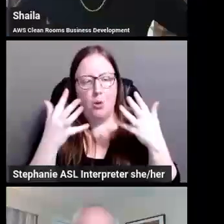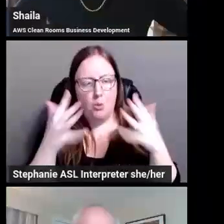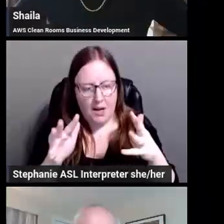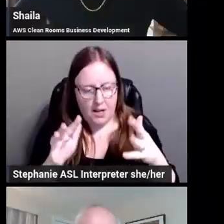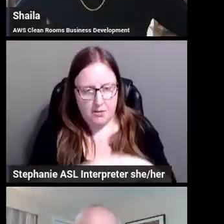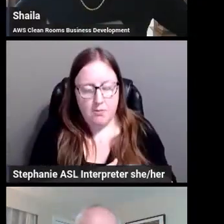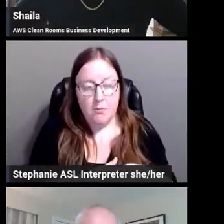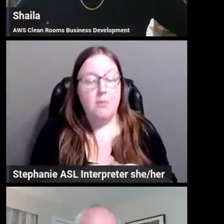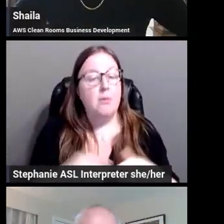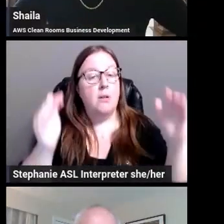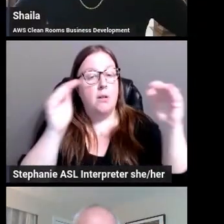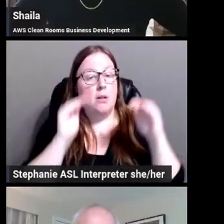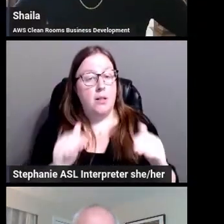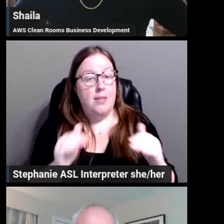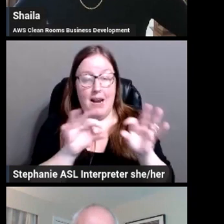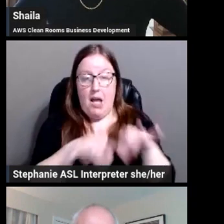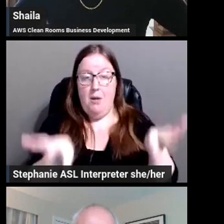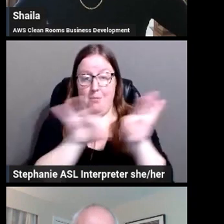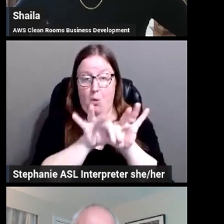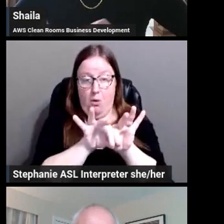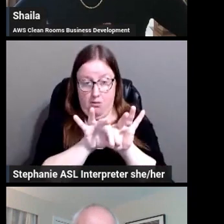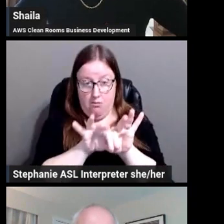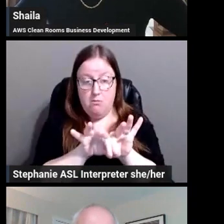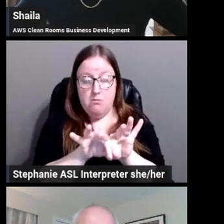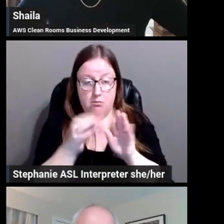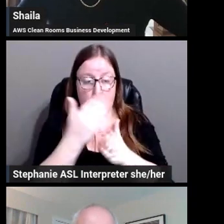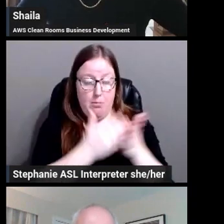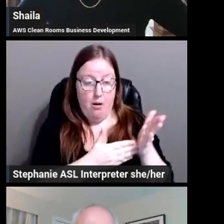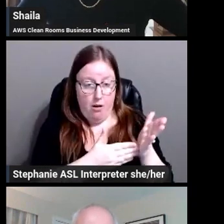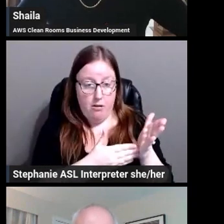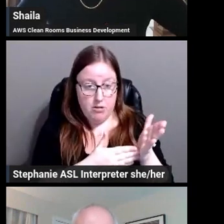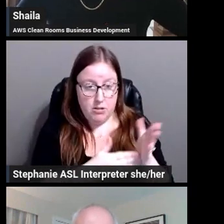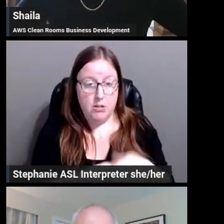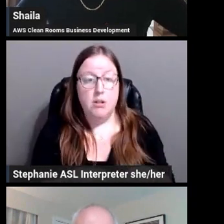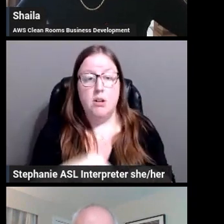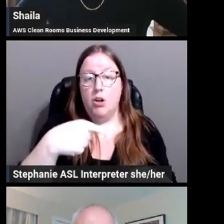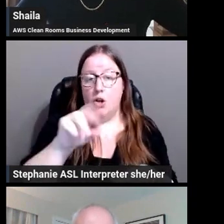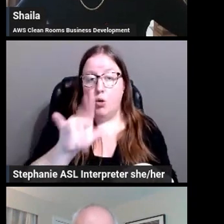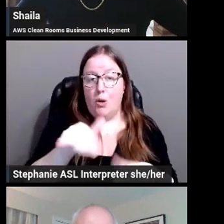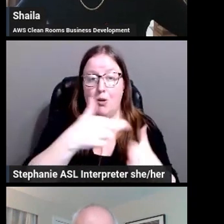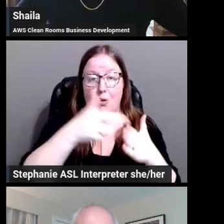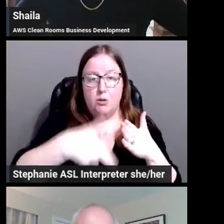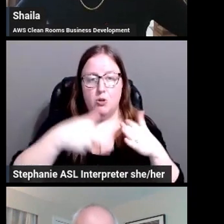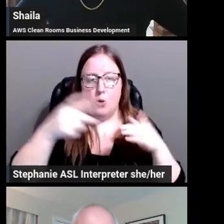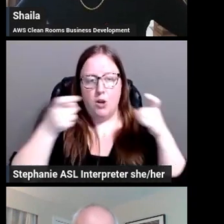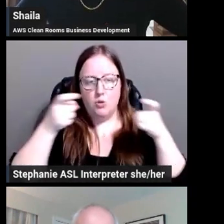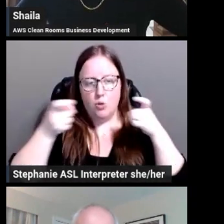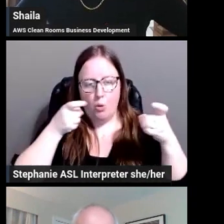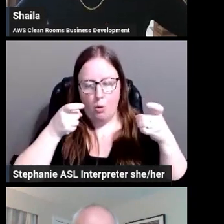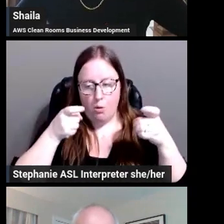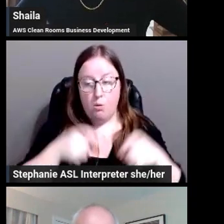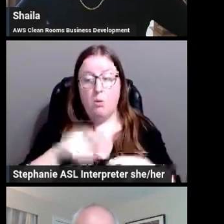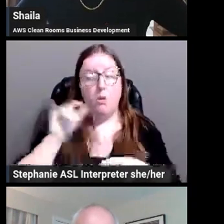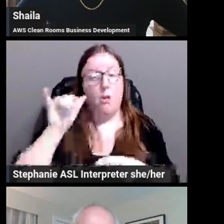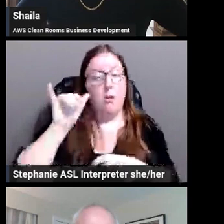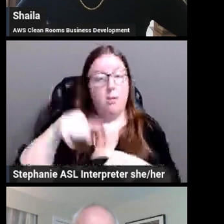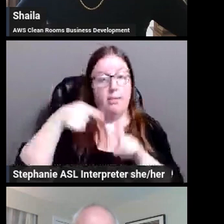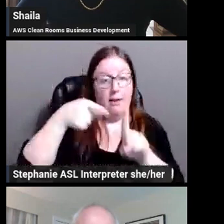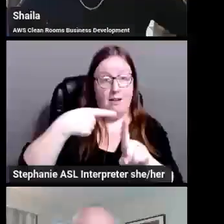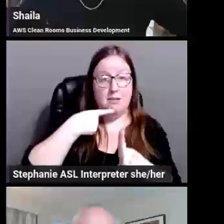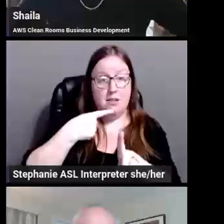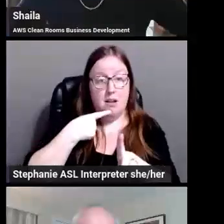then finally, we come to this important step, which is a query result control. This result control basically says